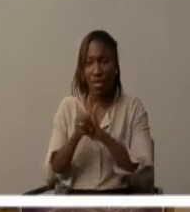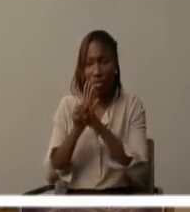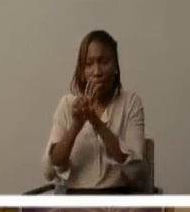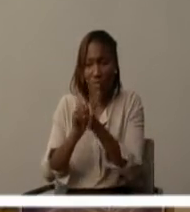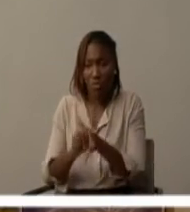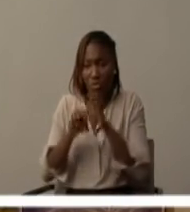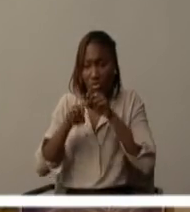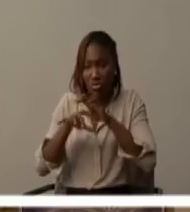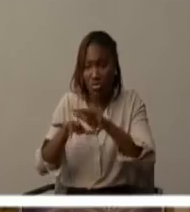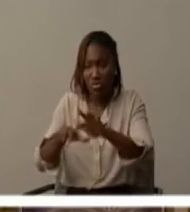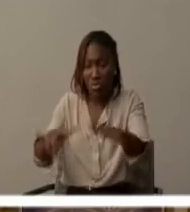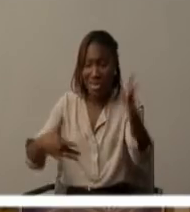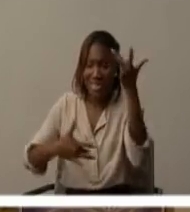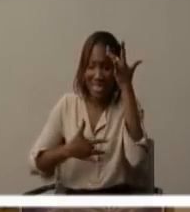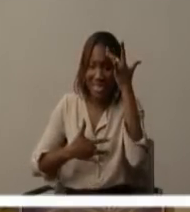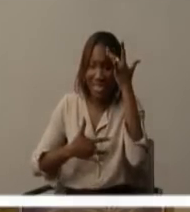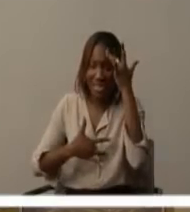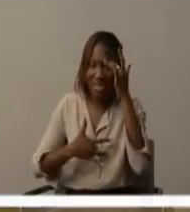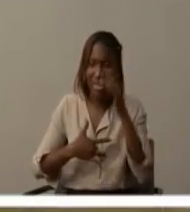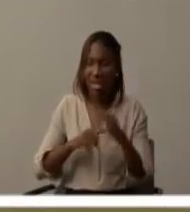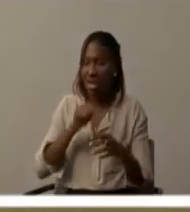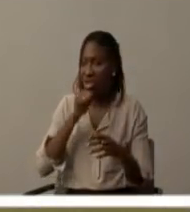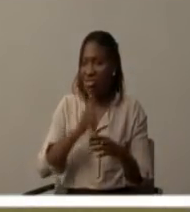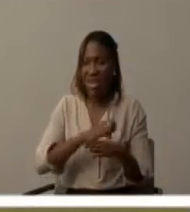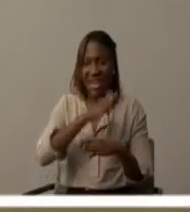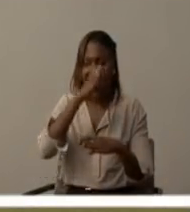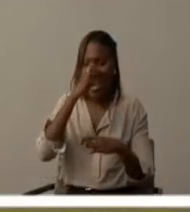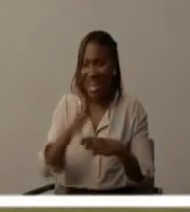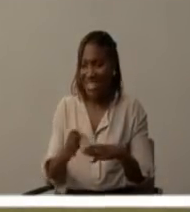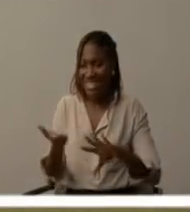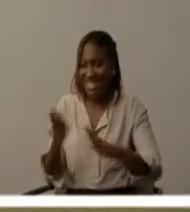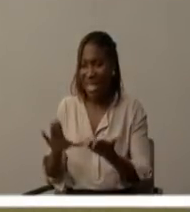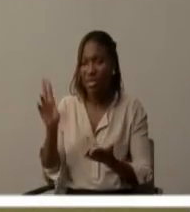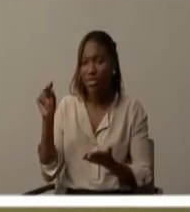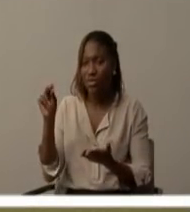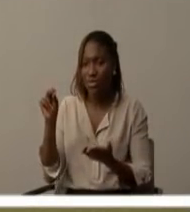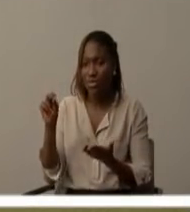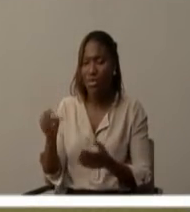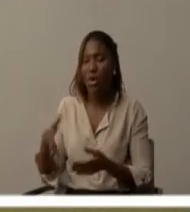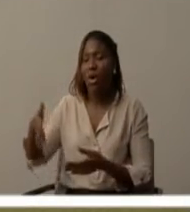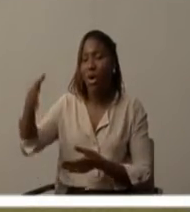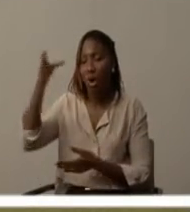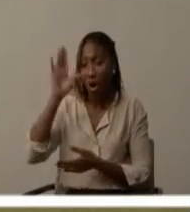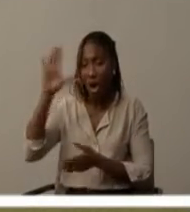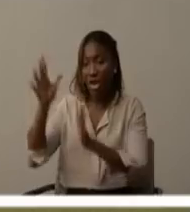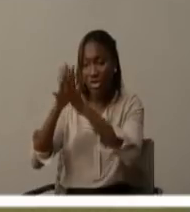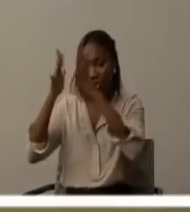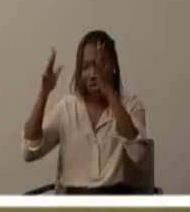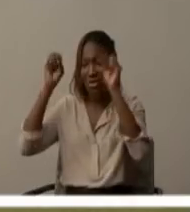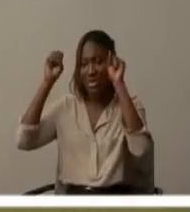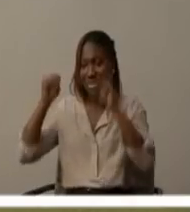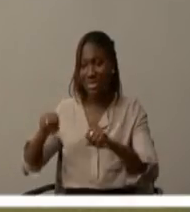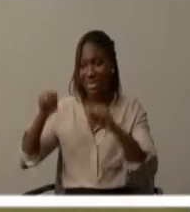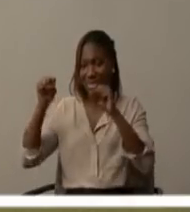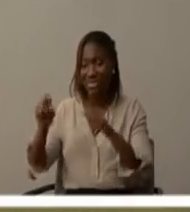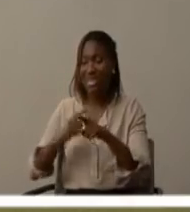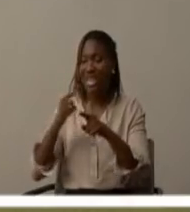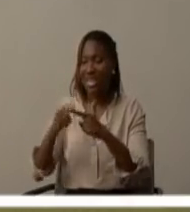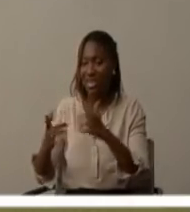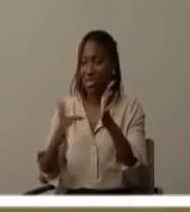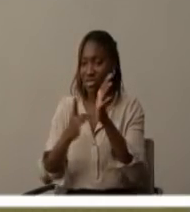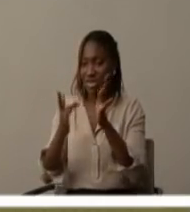come over the world will not end in death, but in God's glory. And through it, the Son of God